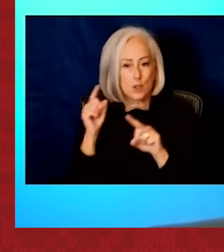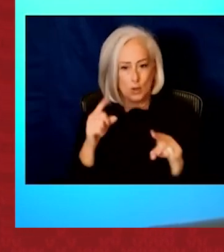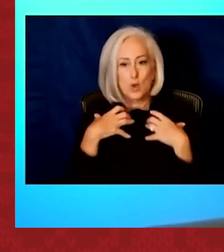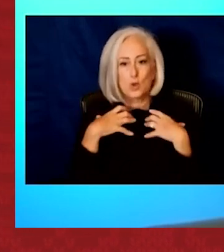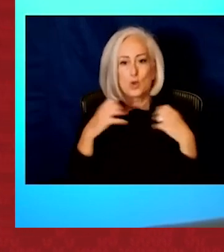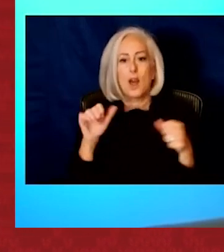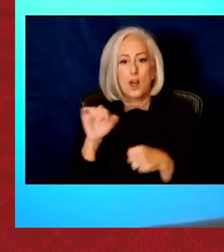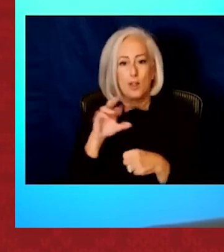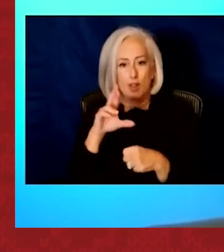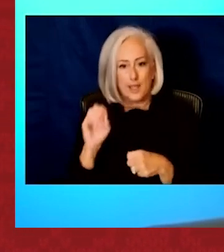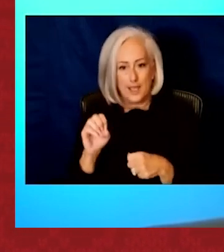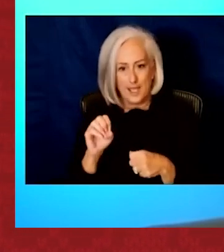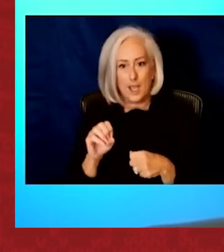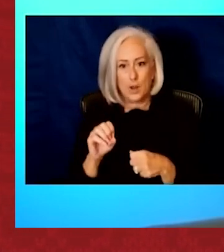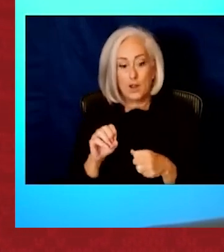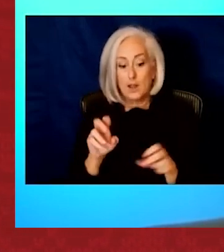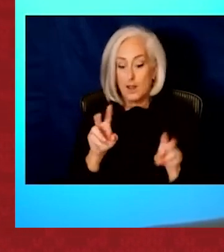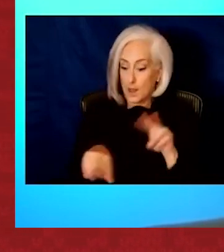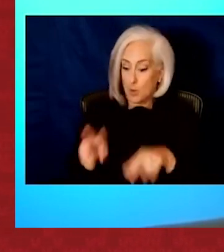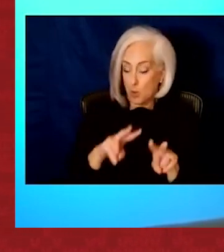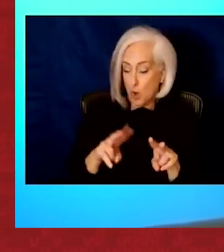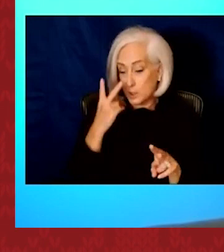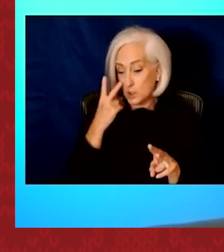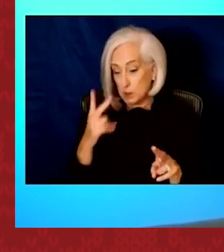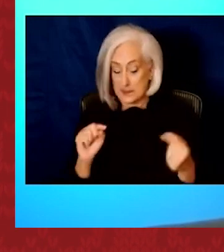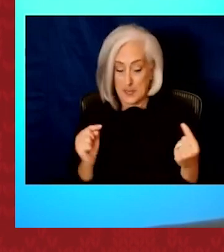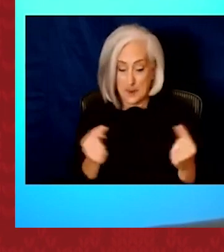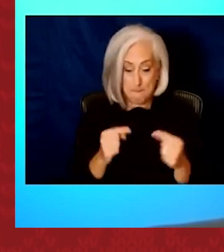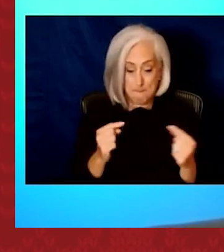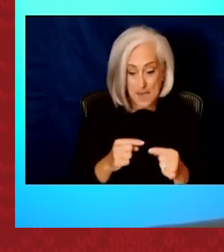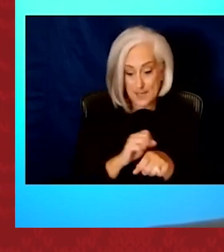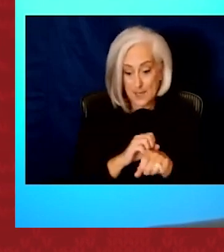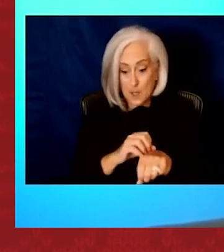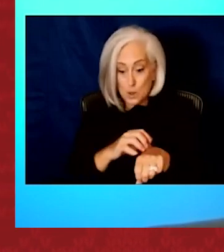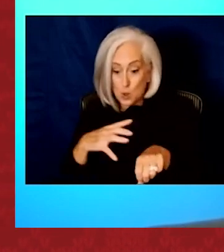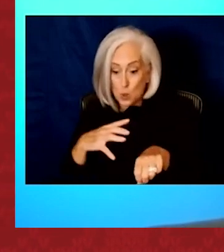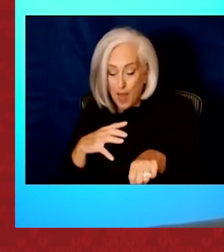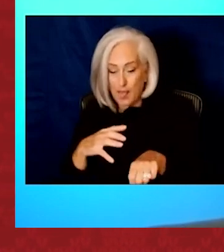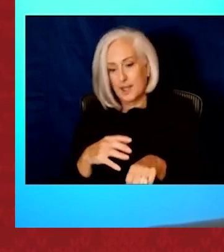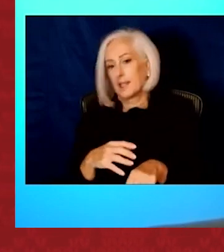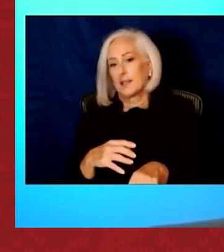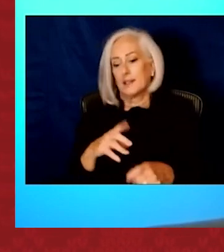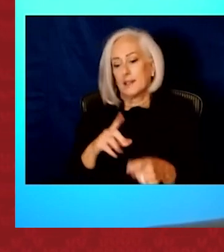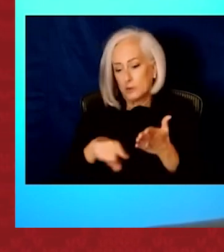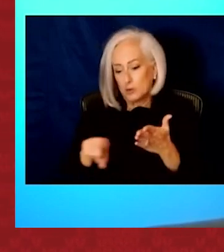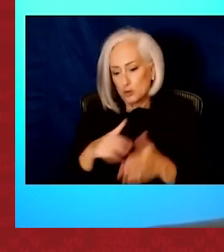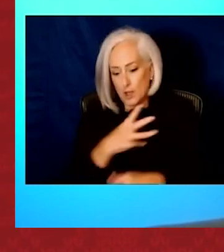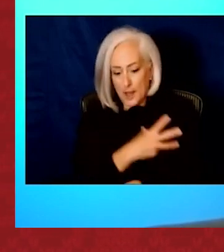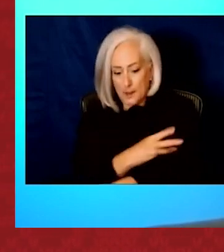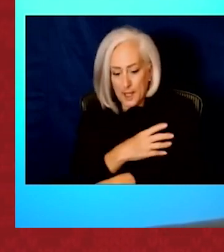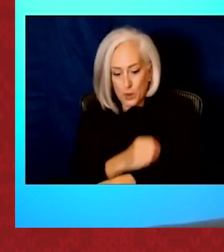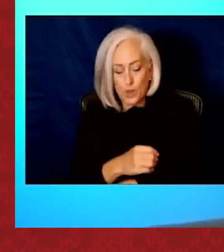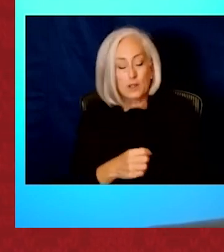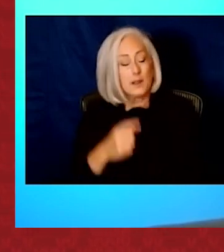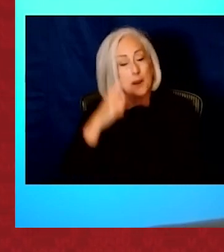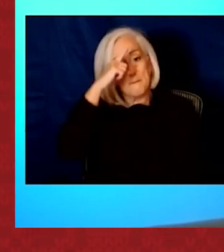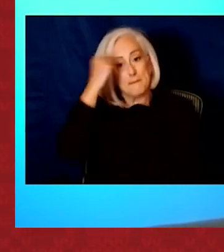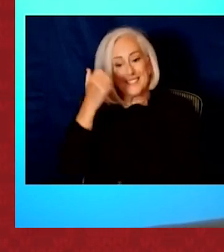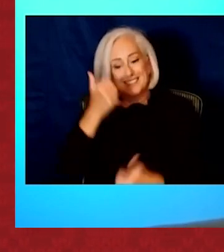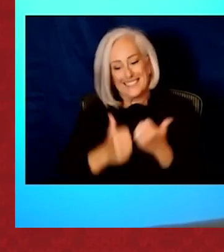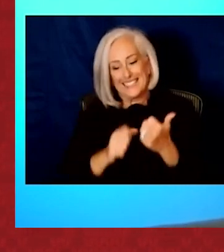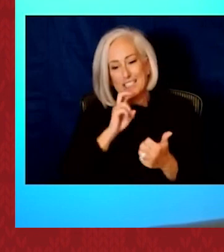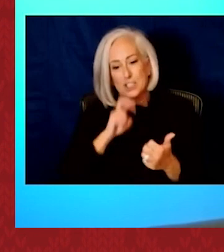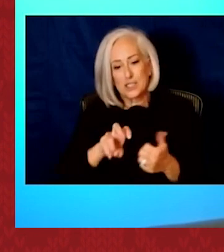you. They'll watch for that pain, swelling, like Dakota had. They'll check some blood work, because not every snake bite is a venomous snake bite. Not every snake bite